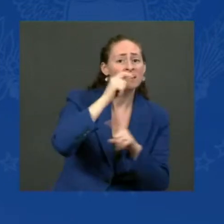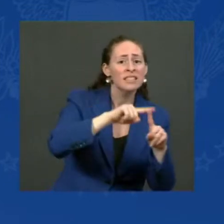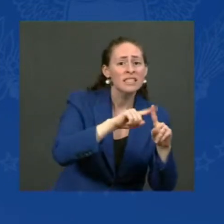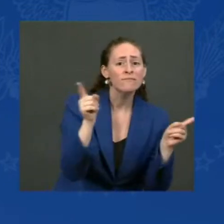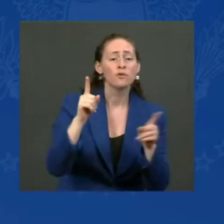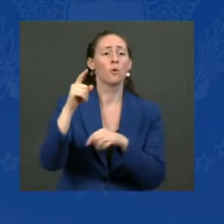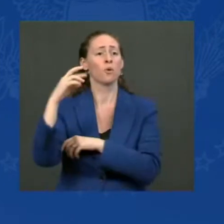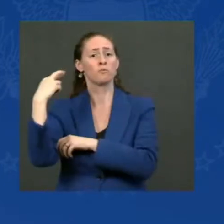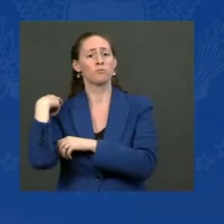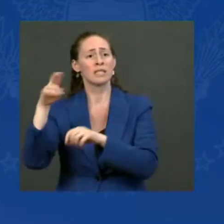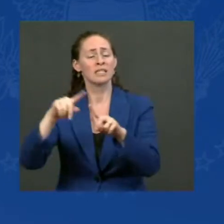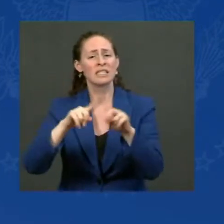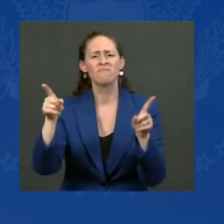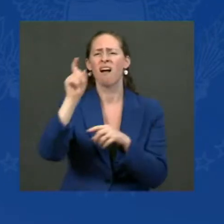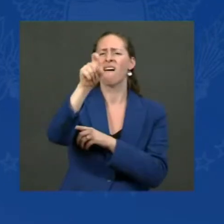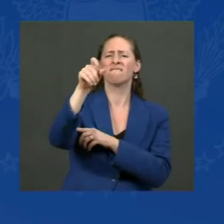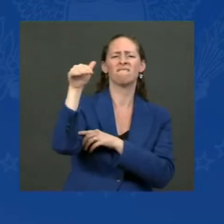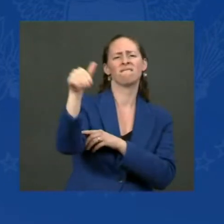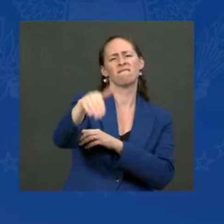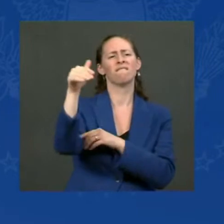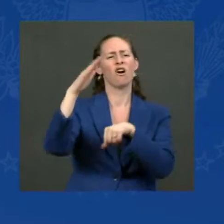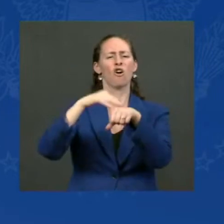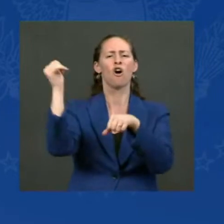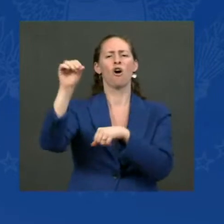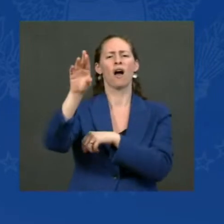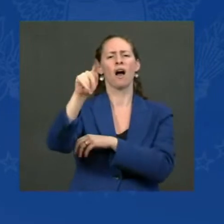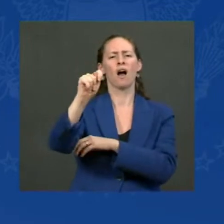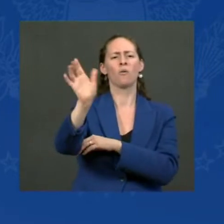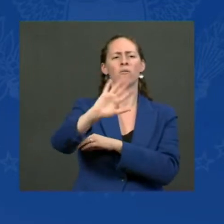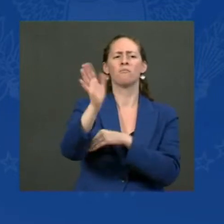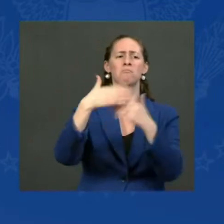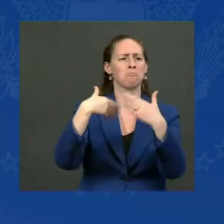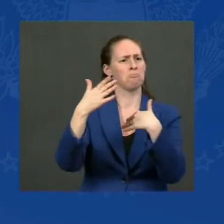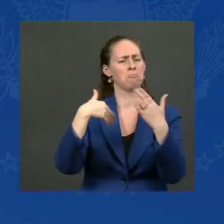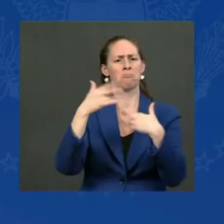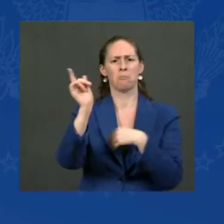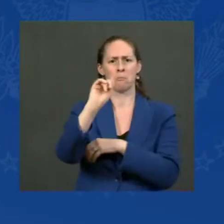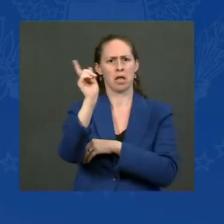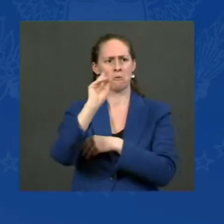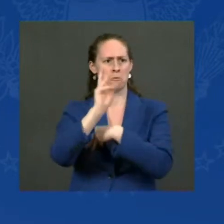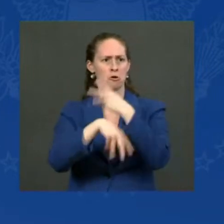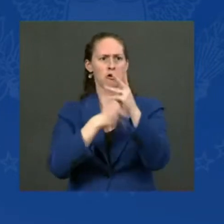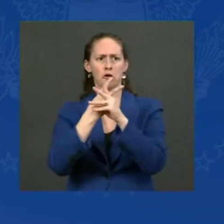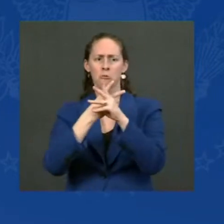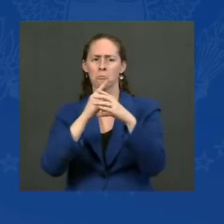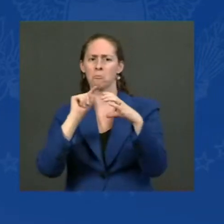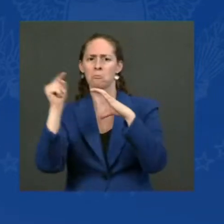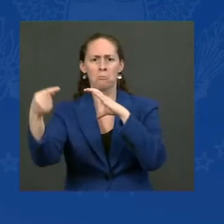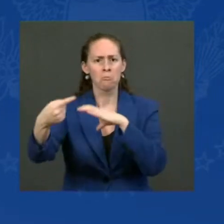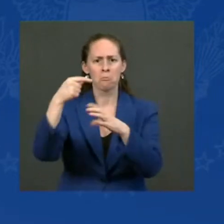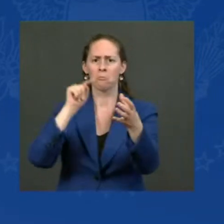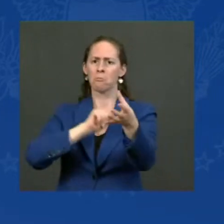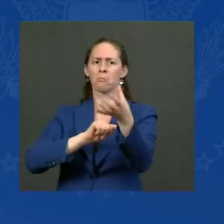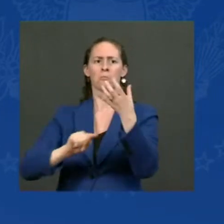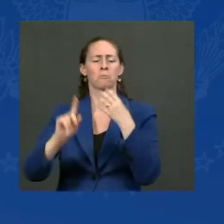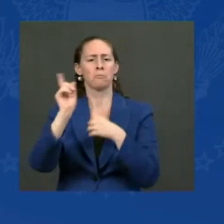when it occurs whether it occurs in Xinjiang or northern Ethiopia or anywhere in the